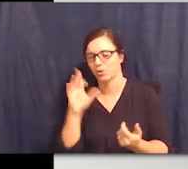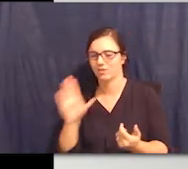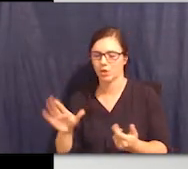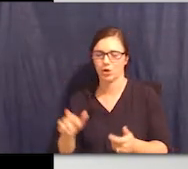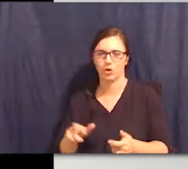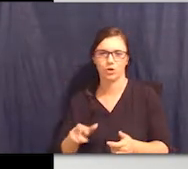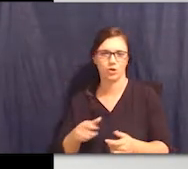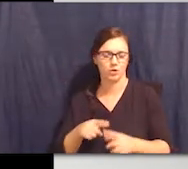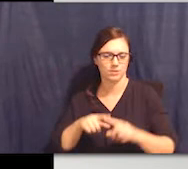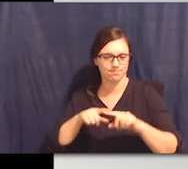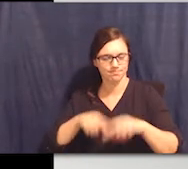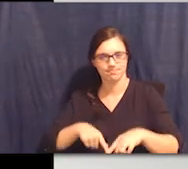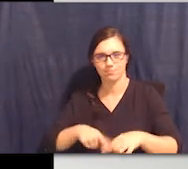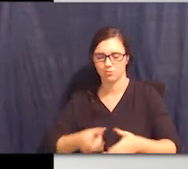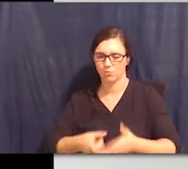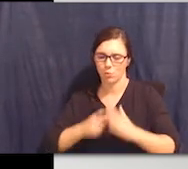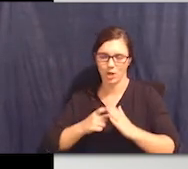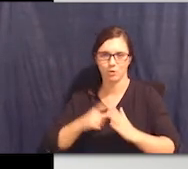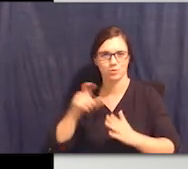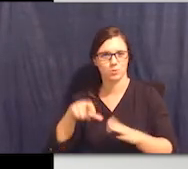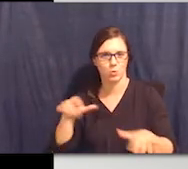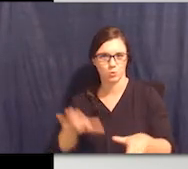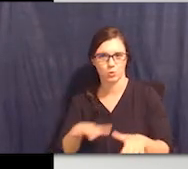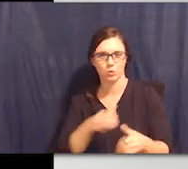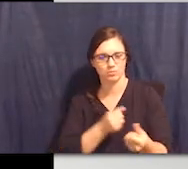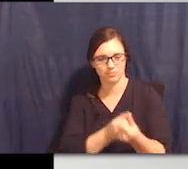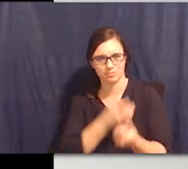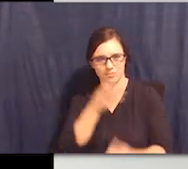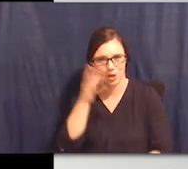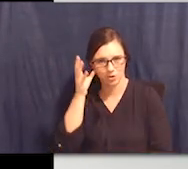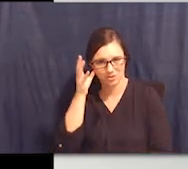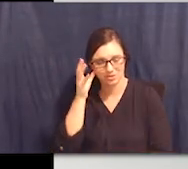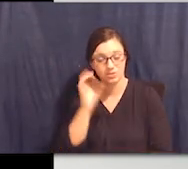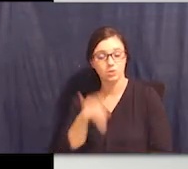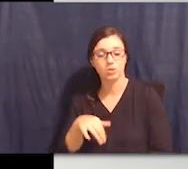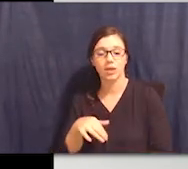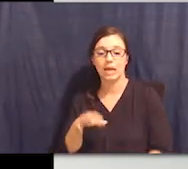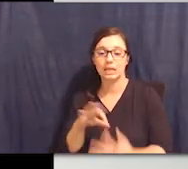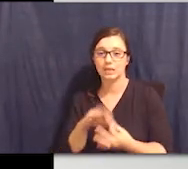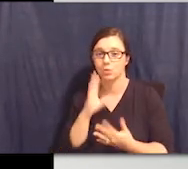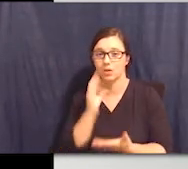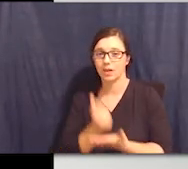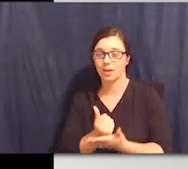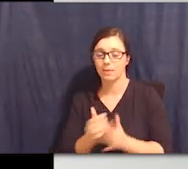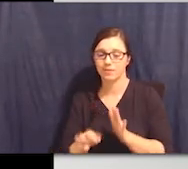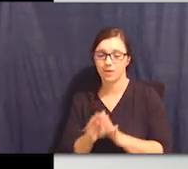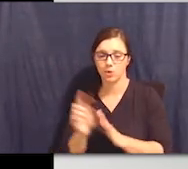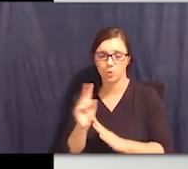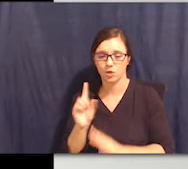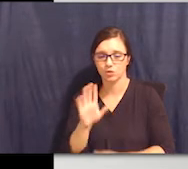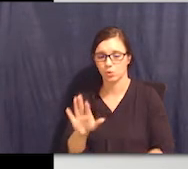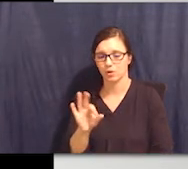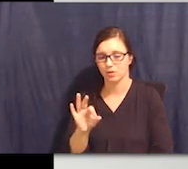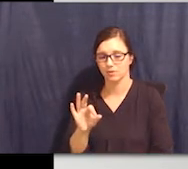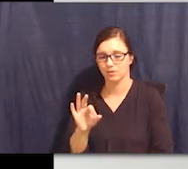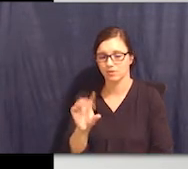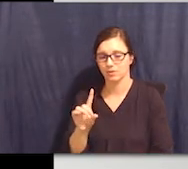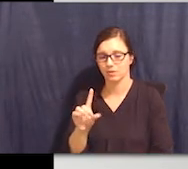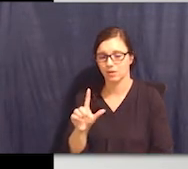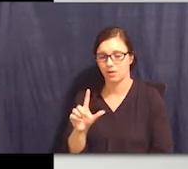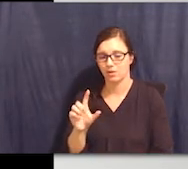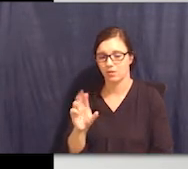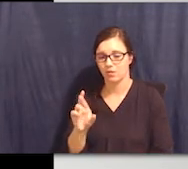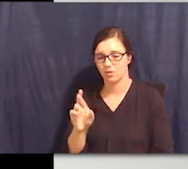pillars, one of the things they are required and supposed to do. So that link will help you find where your Fiddler Center is, and they are